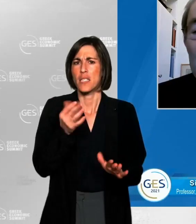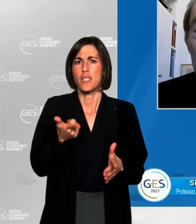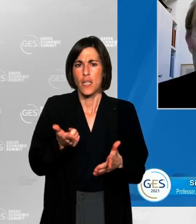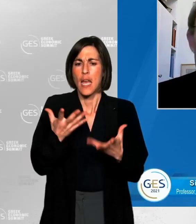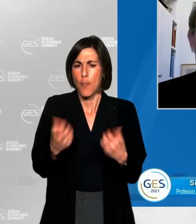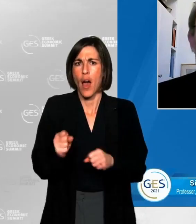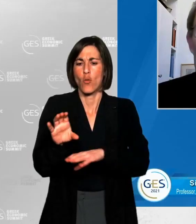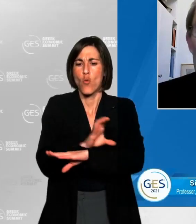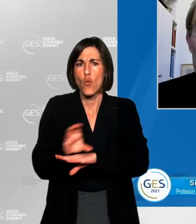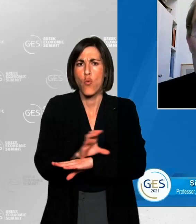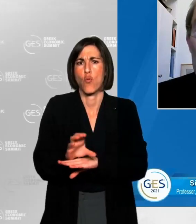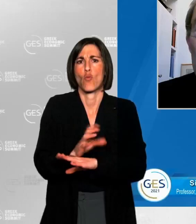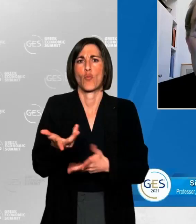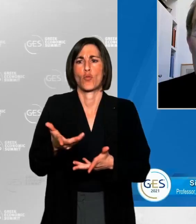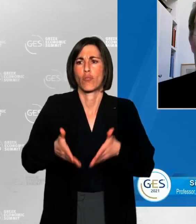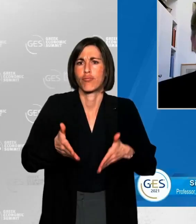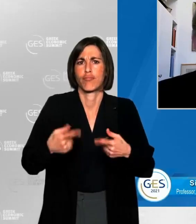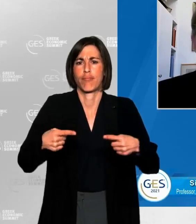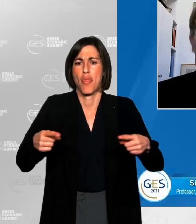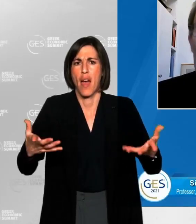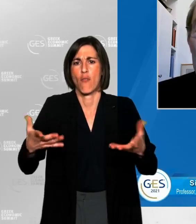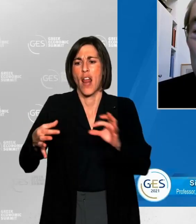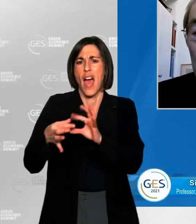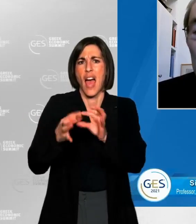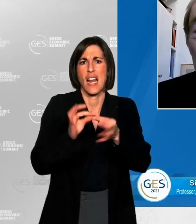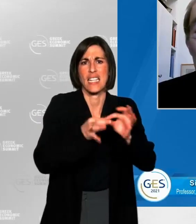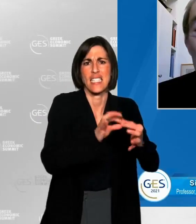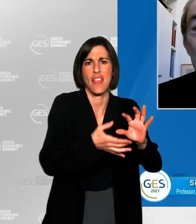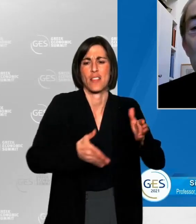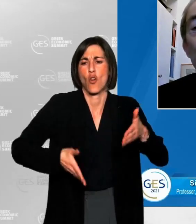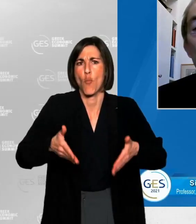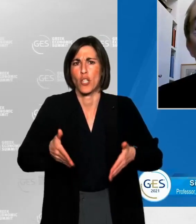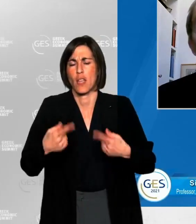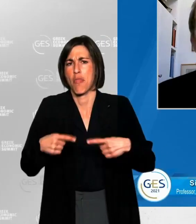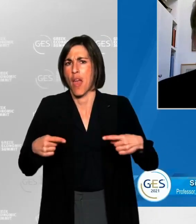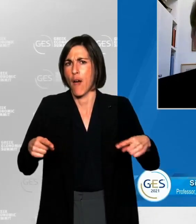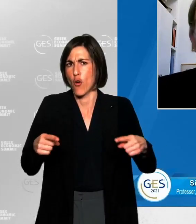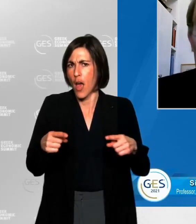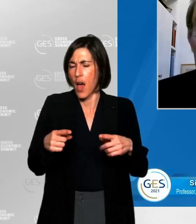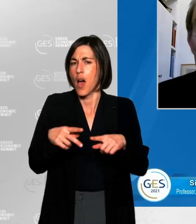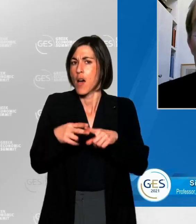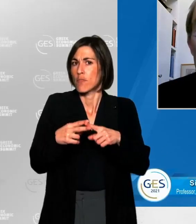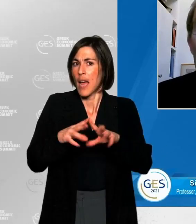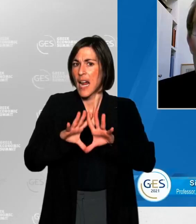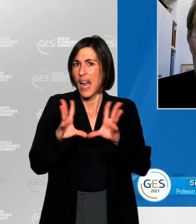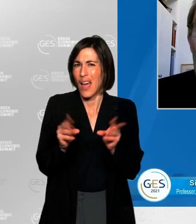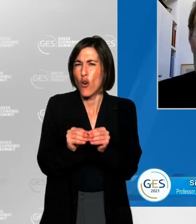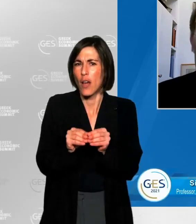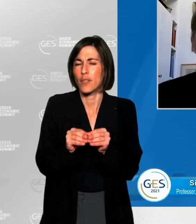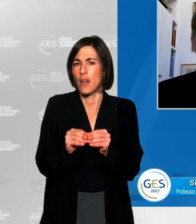recently have been suffering, but they're still there. They're making production rely much more on